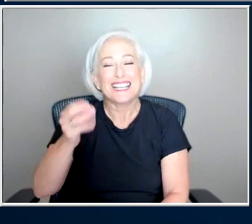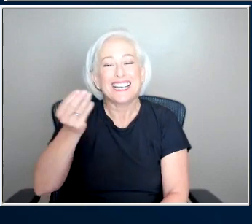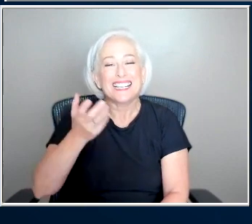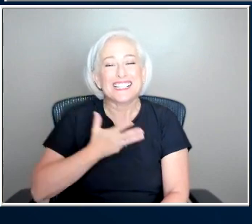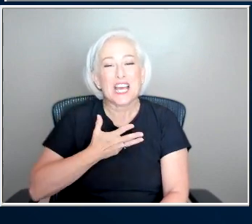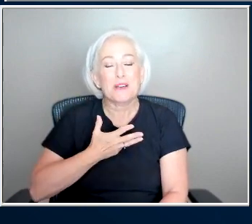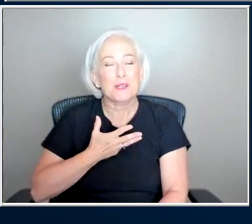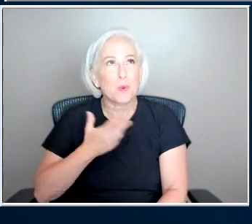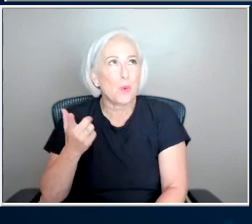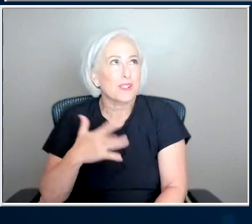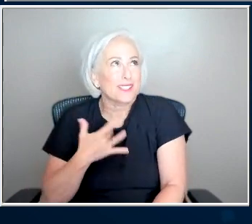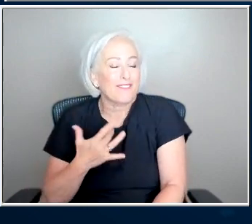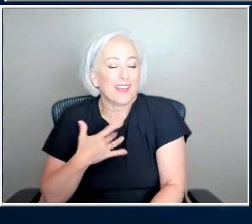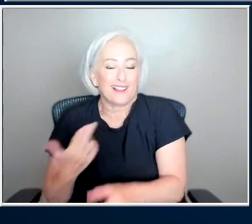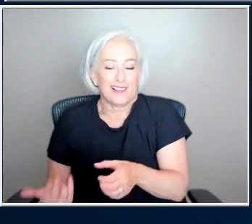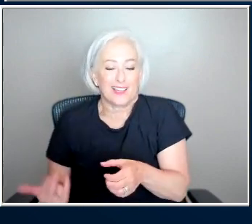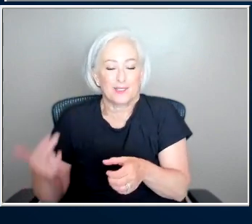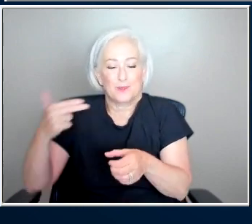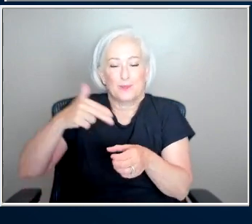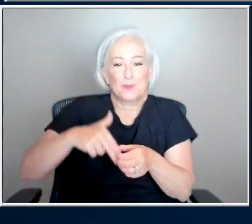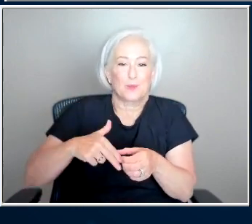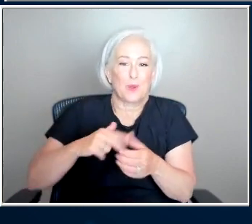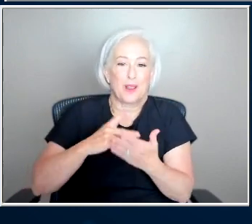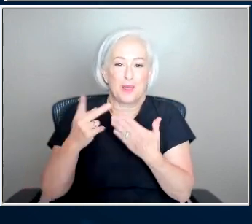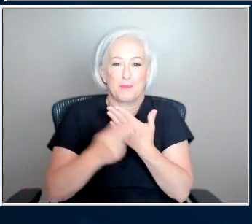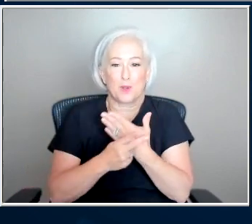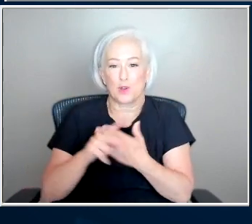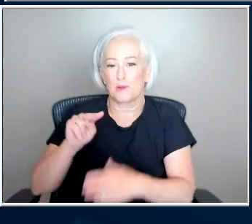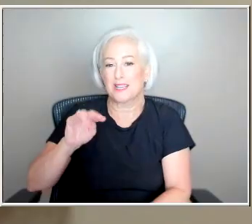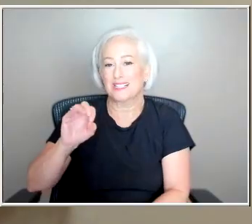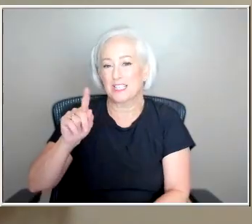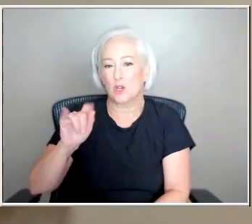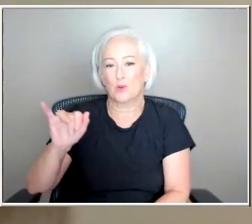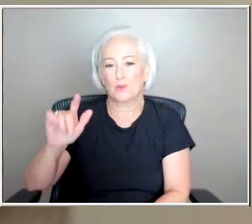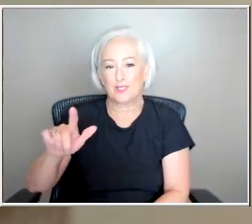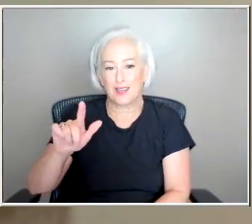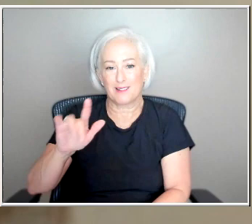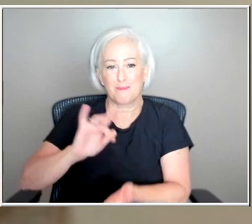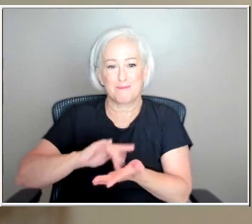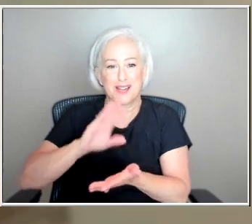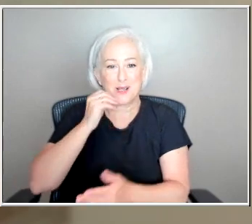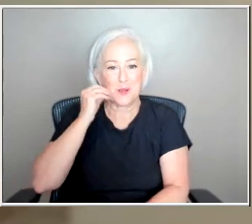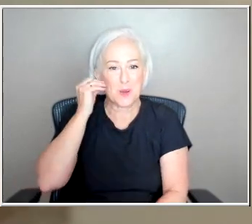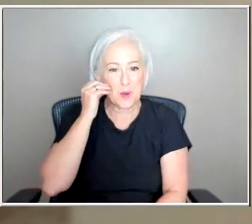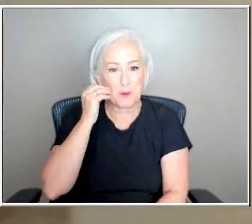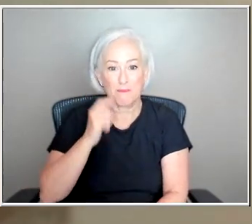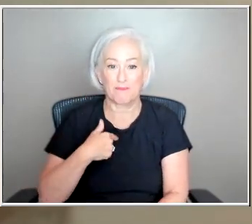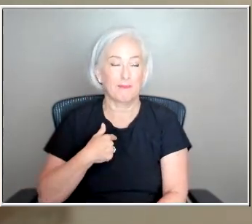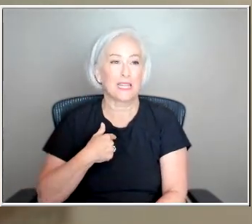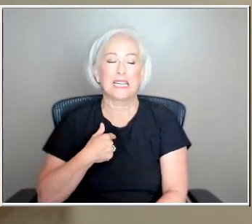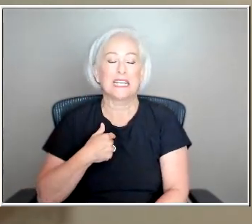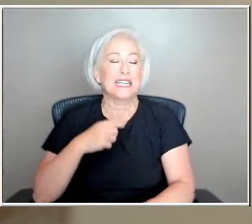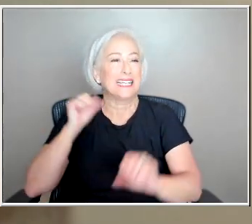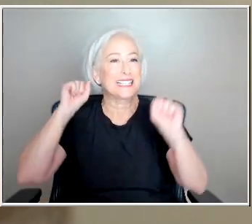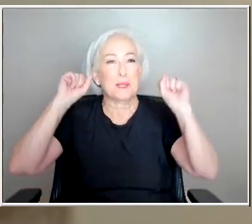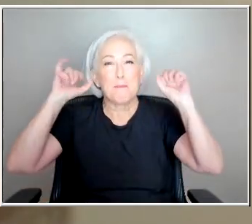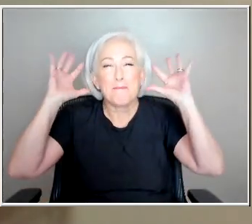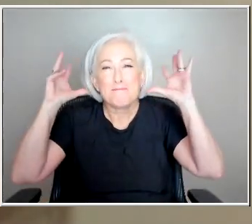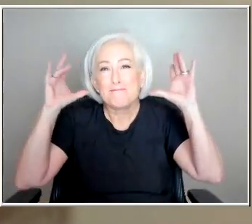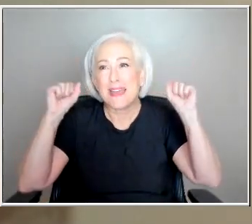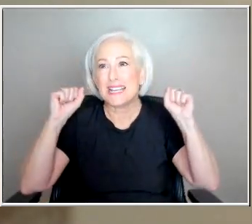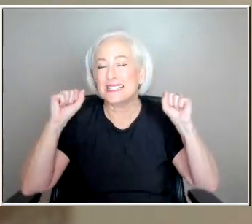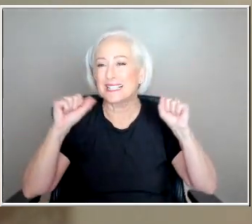the Neonatal Medical Home? Oh my gosh, it's amazing. I don't have like time to tell you all the nice things I would have to say,